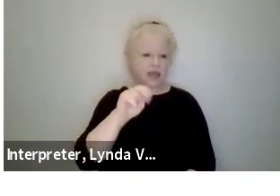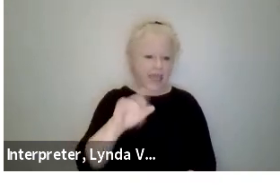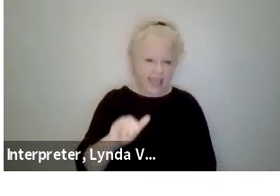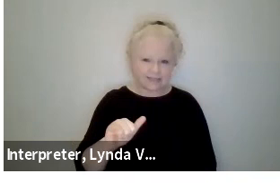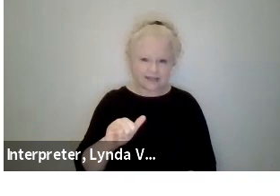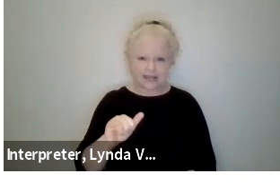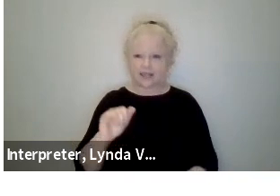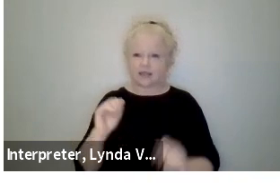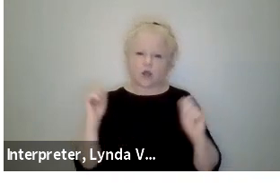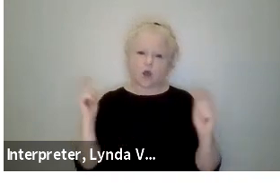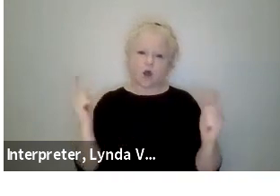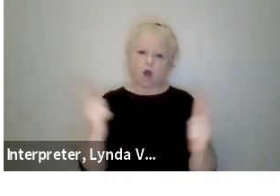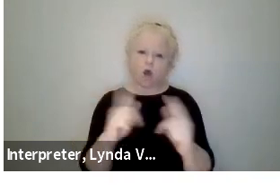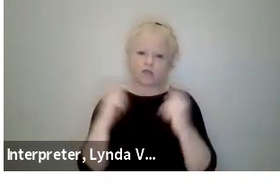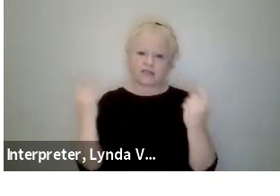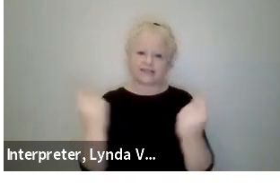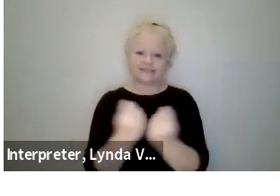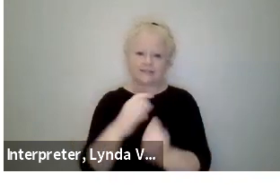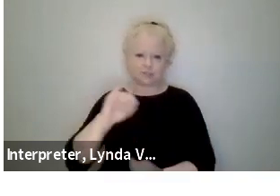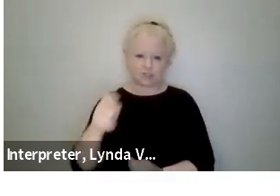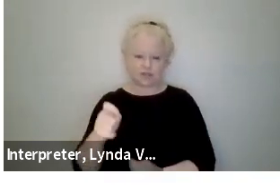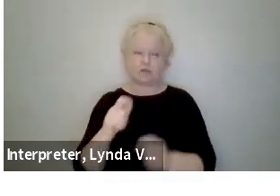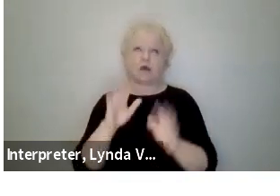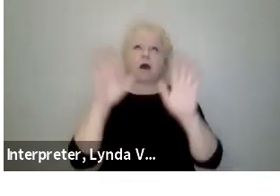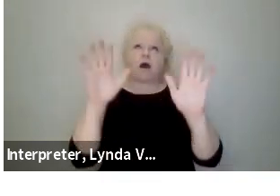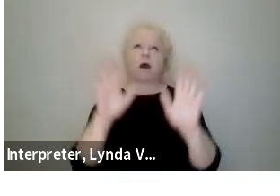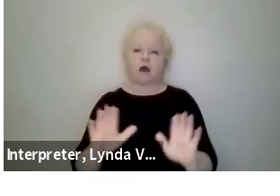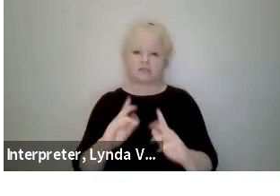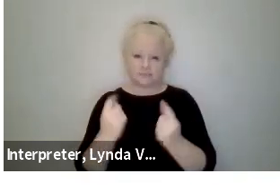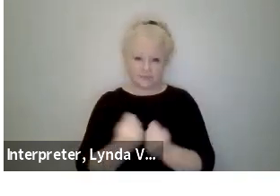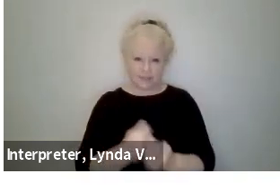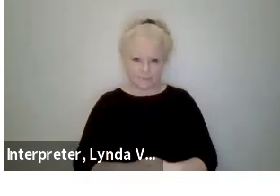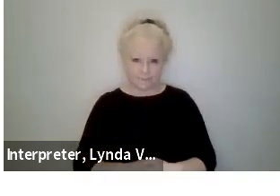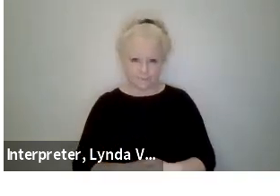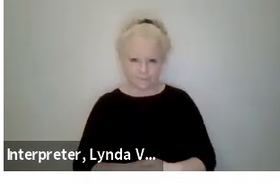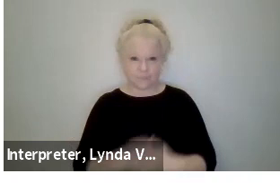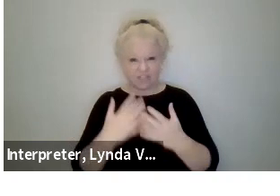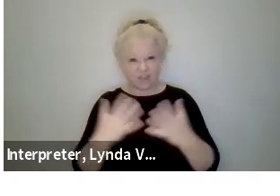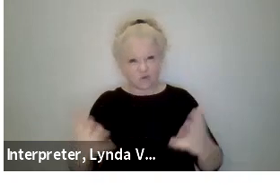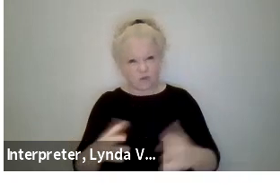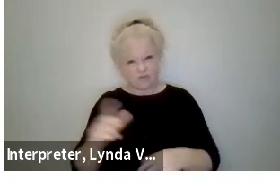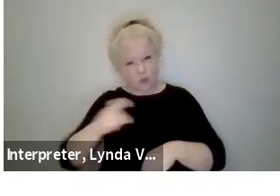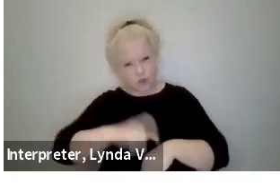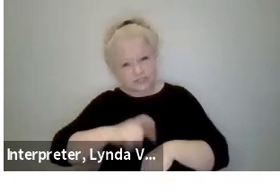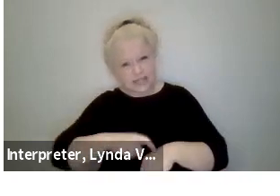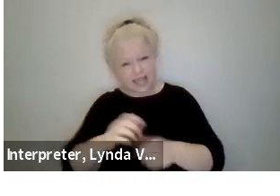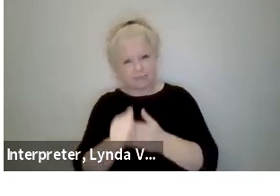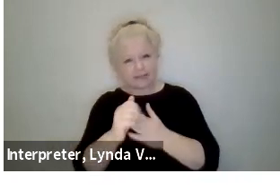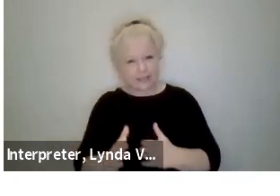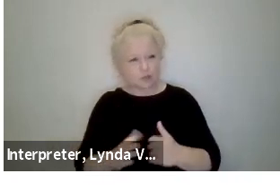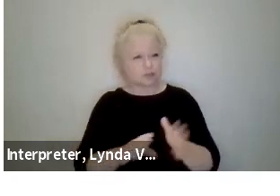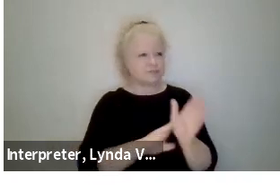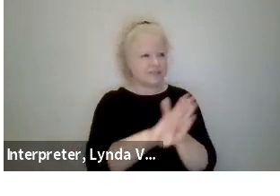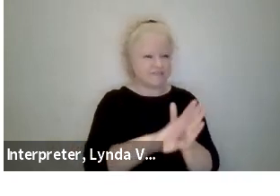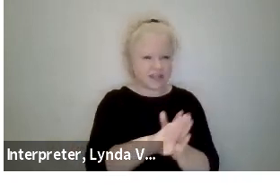team there in Jacksonville. You guys are just awesome. And thank you so much for your time and leadership in developing